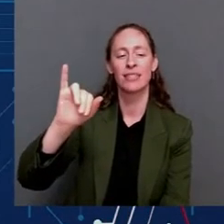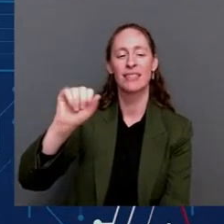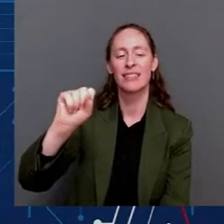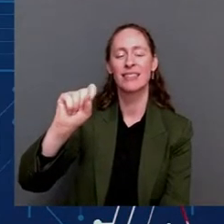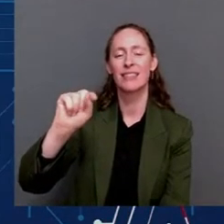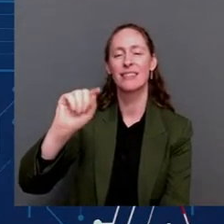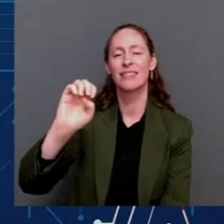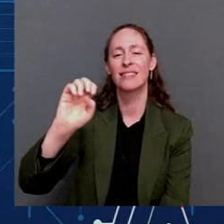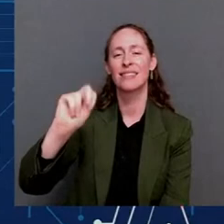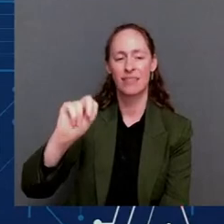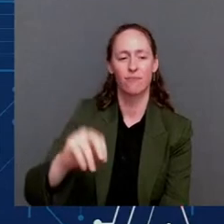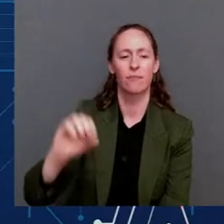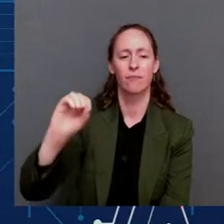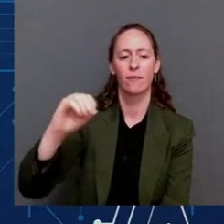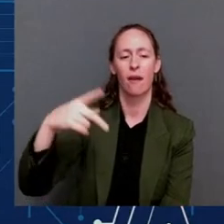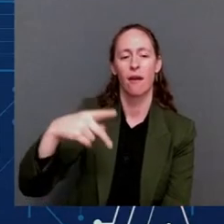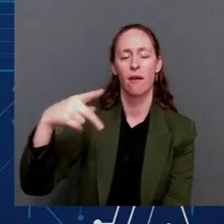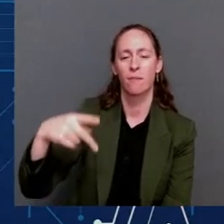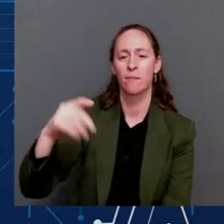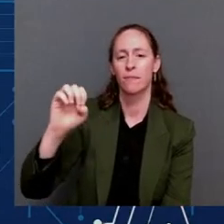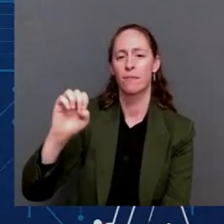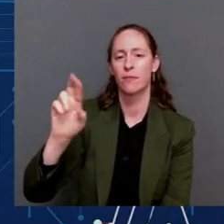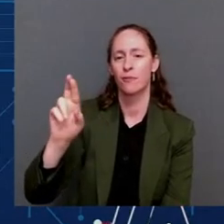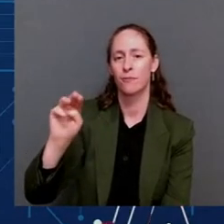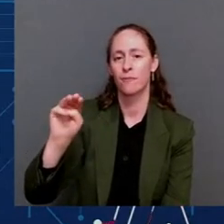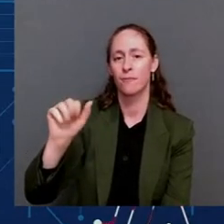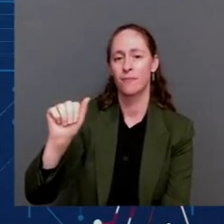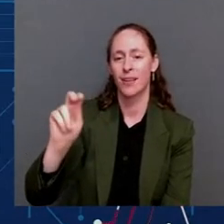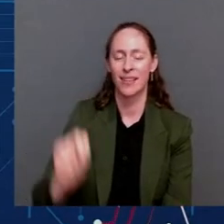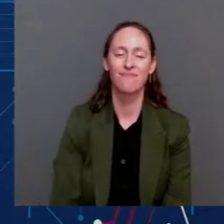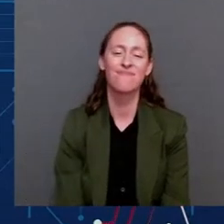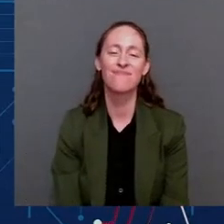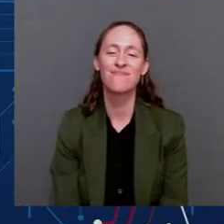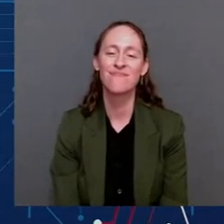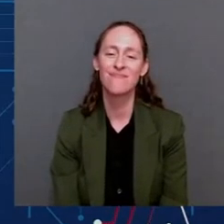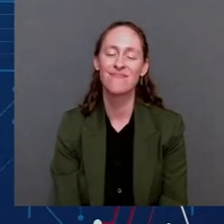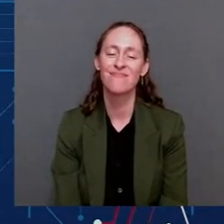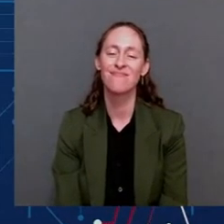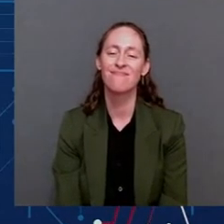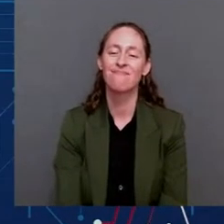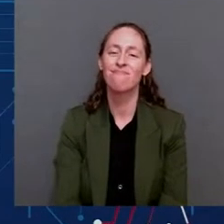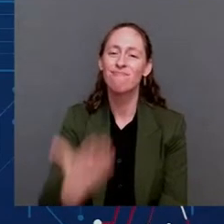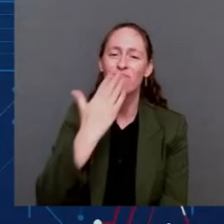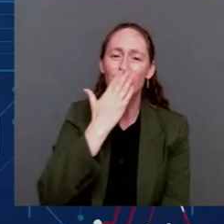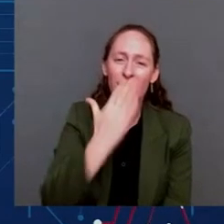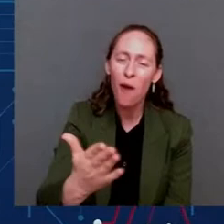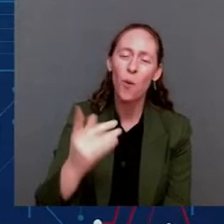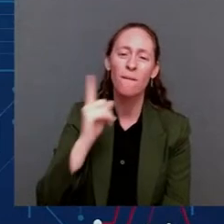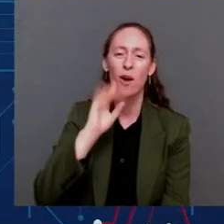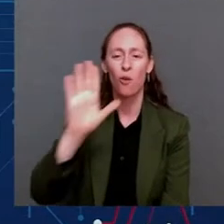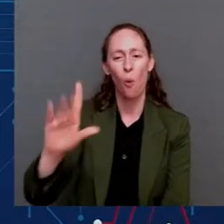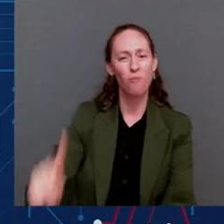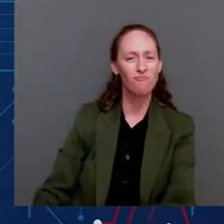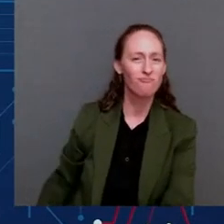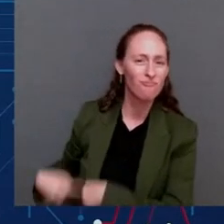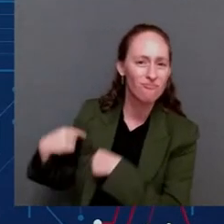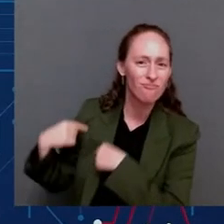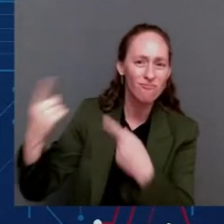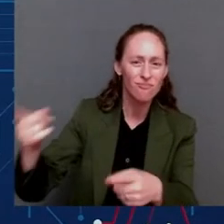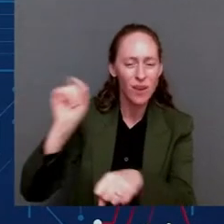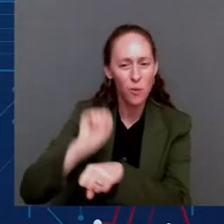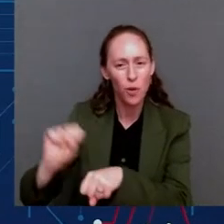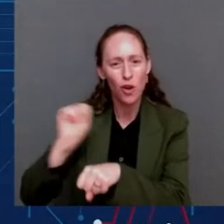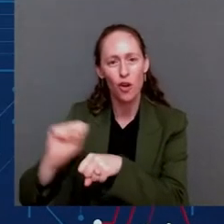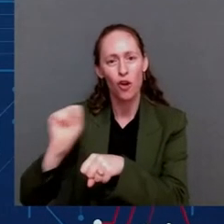being a part of this manufacturing renaissance. Over to you.